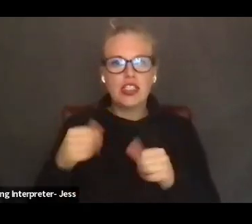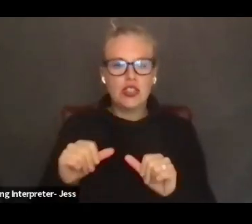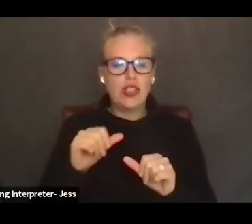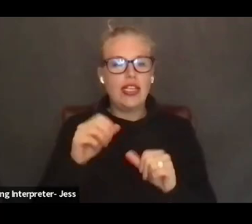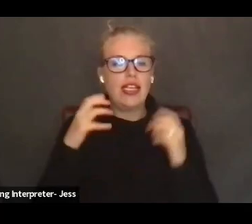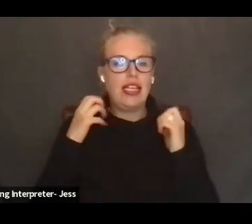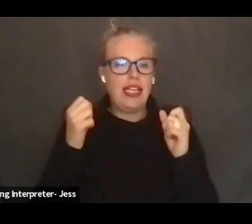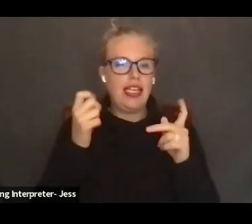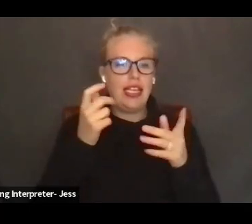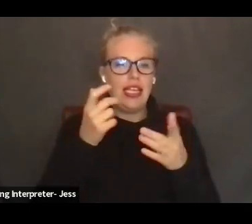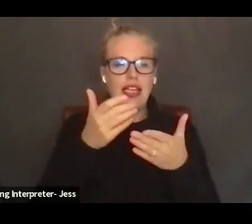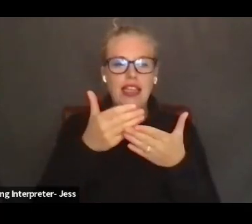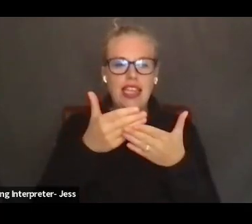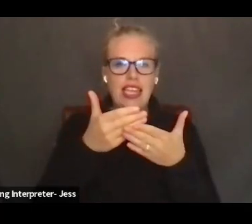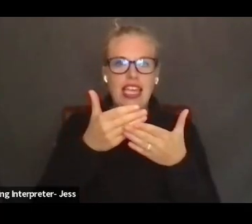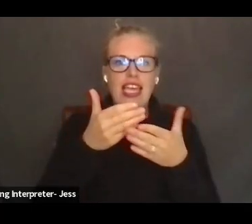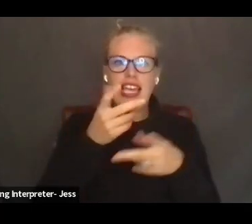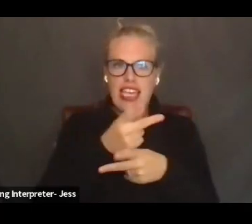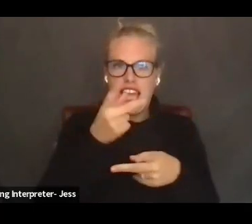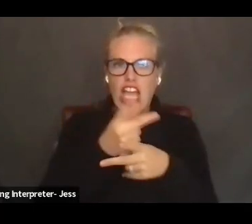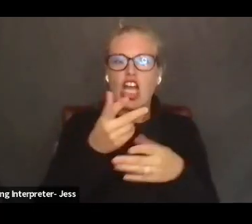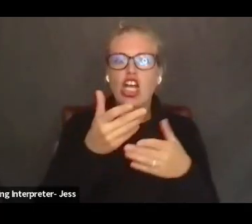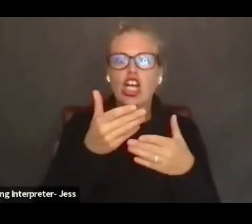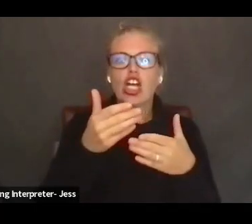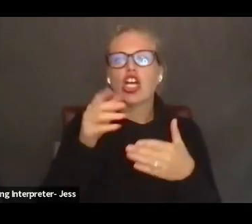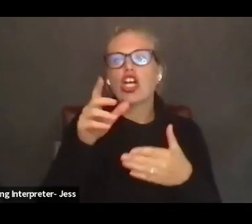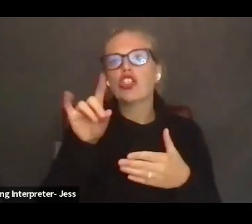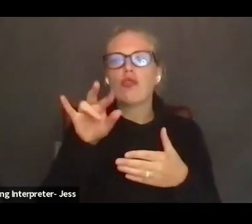directive, you can see on the top there says,